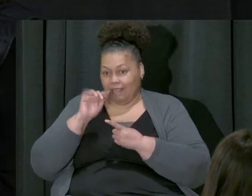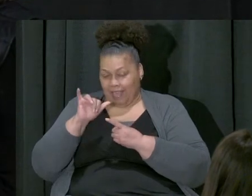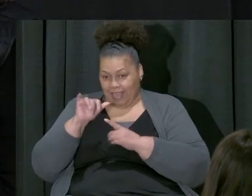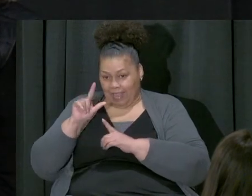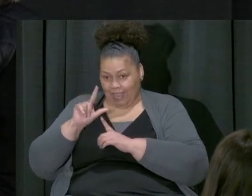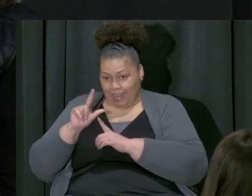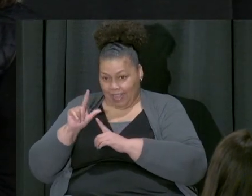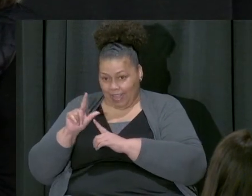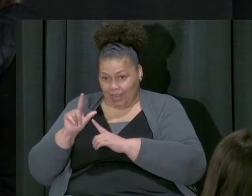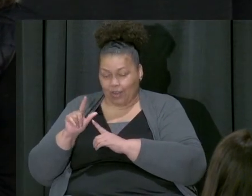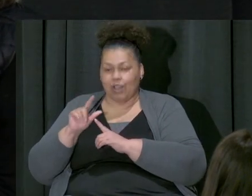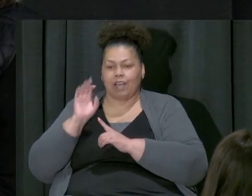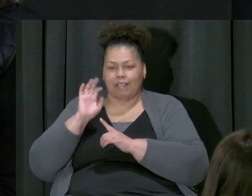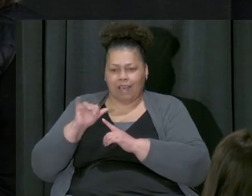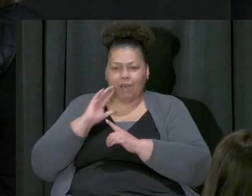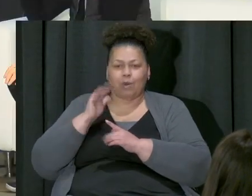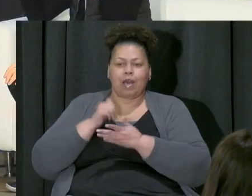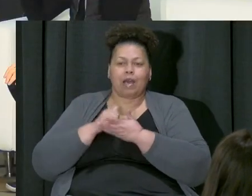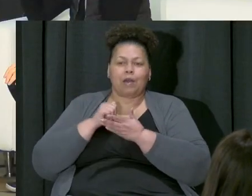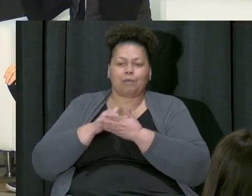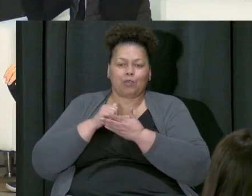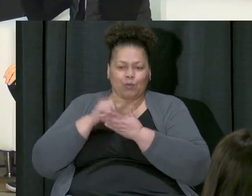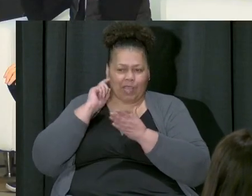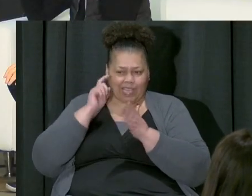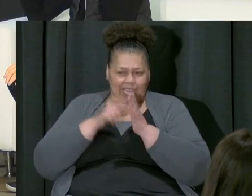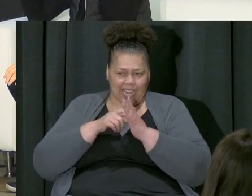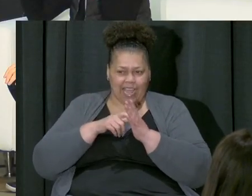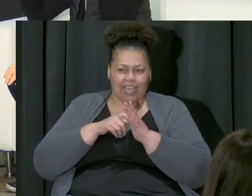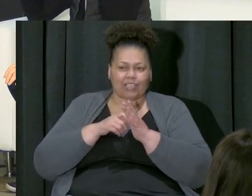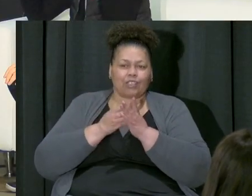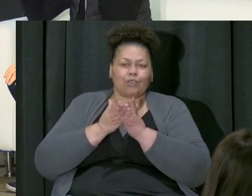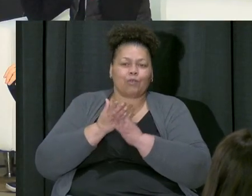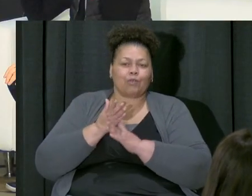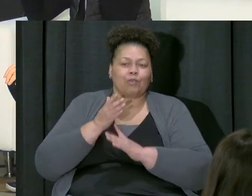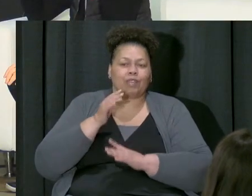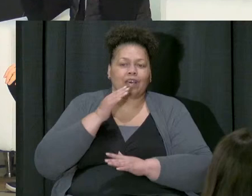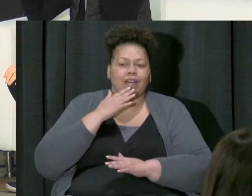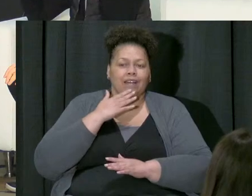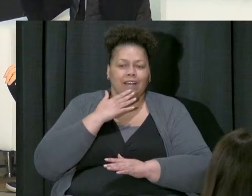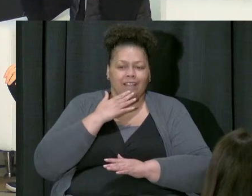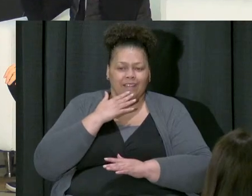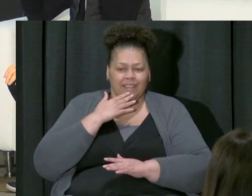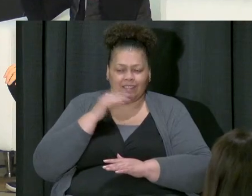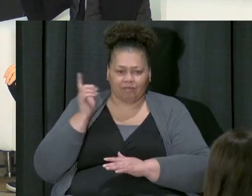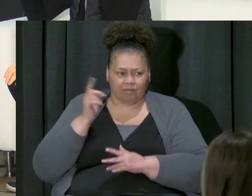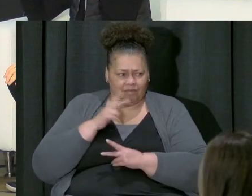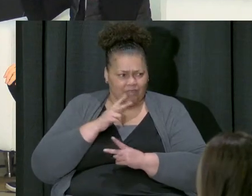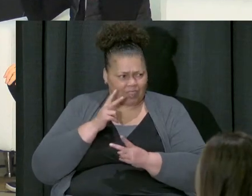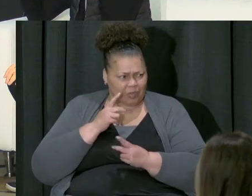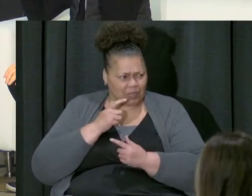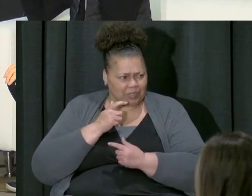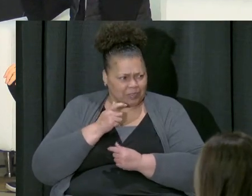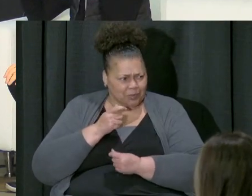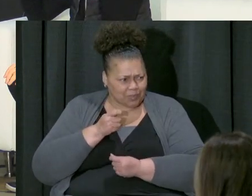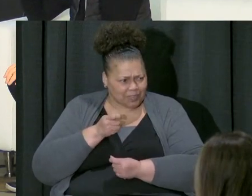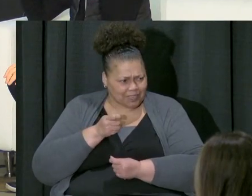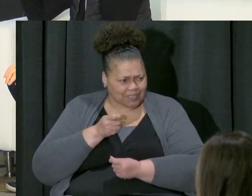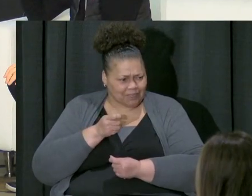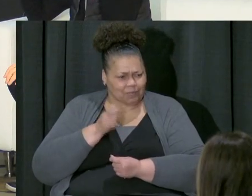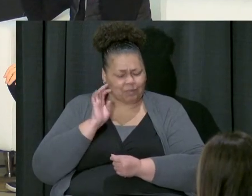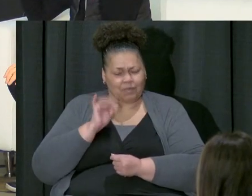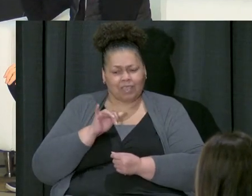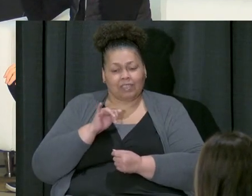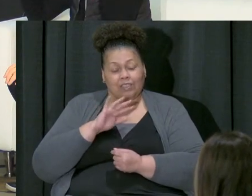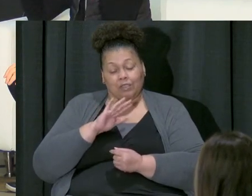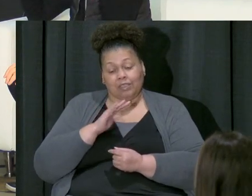using the color. Very, very interesting. I should have asked this from the beginning, but you seem to have an